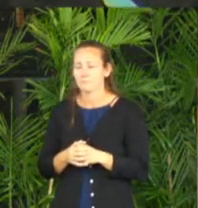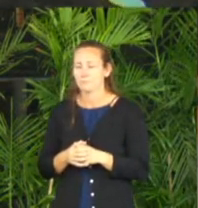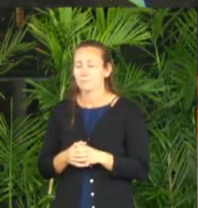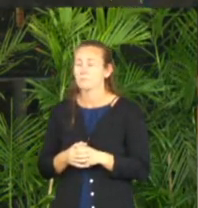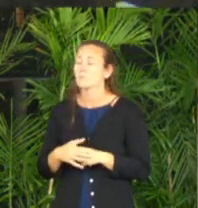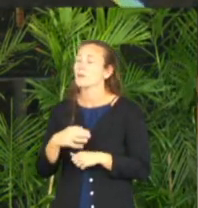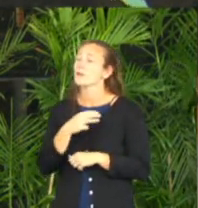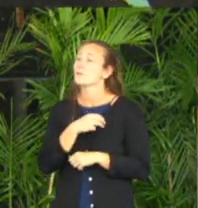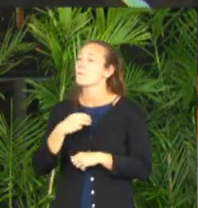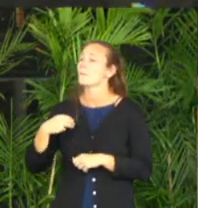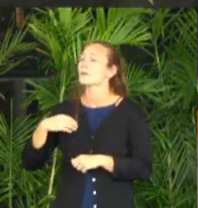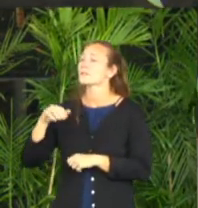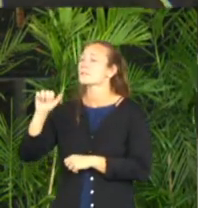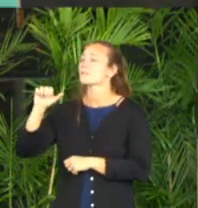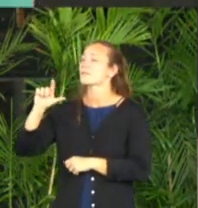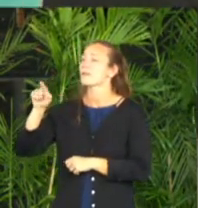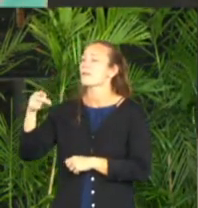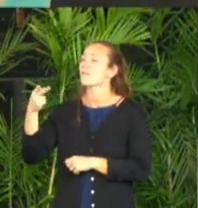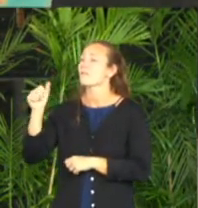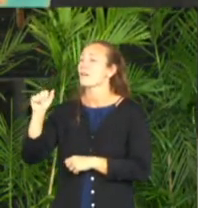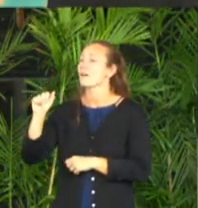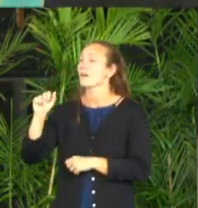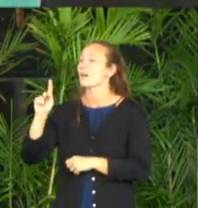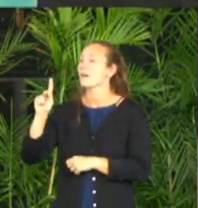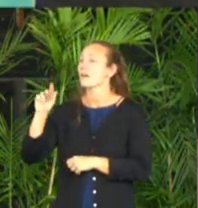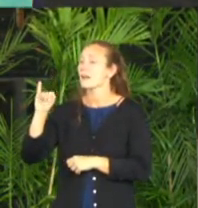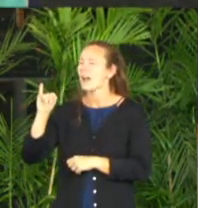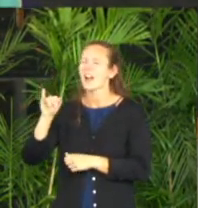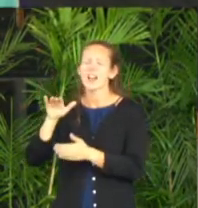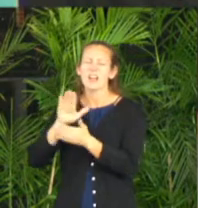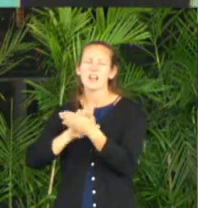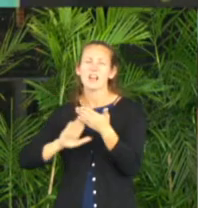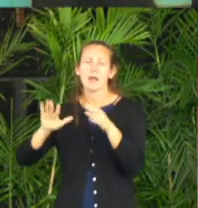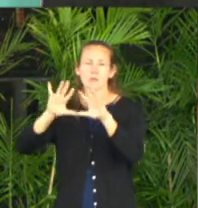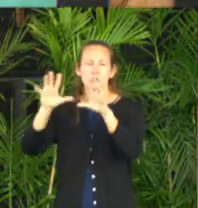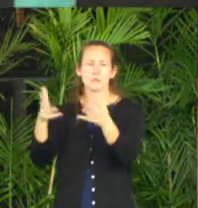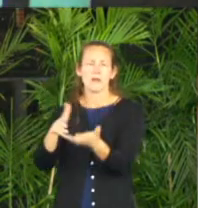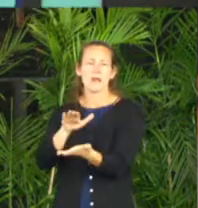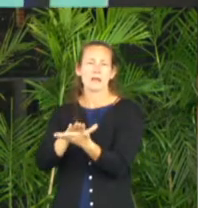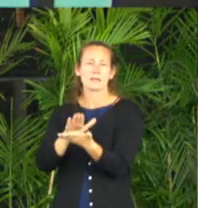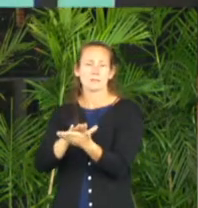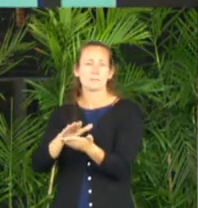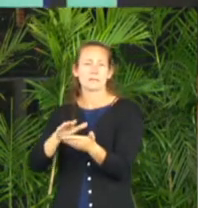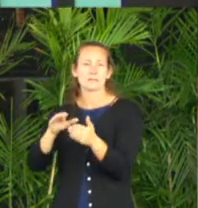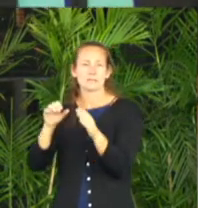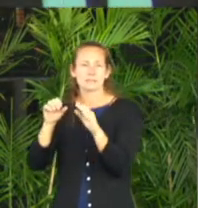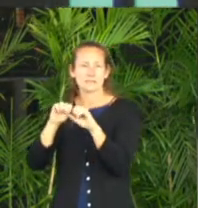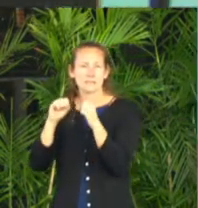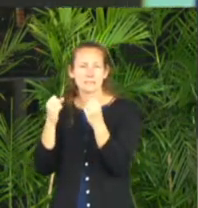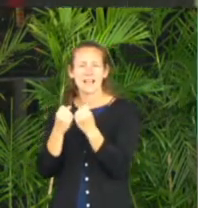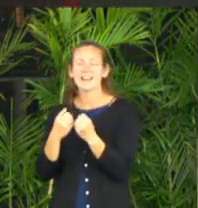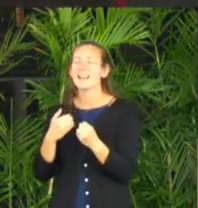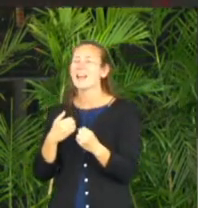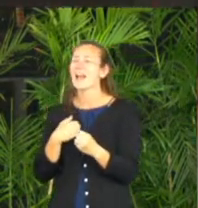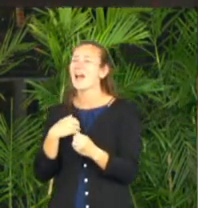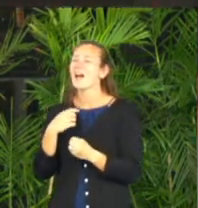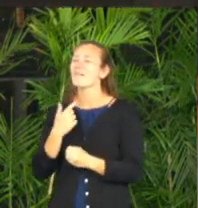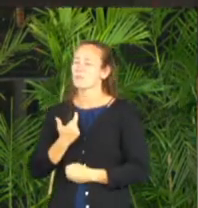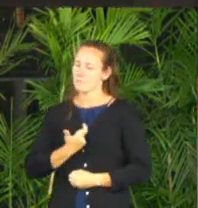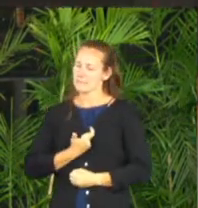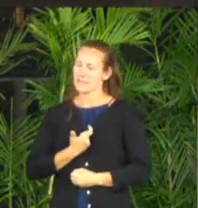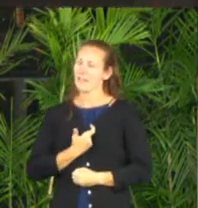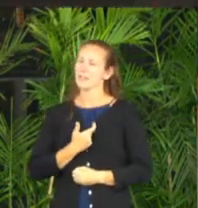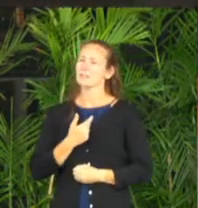Members of Alpha Chi, the college-wide academic honor society, are designated through the wearing of a medallion on a green and blue